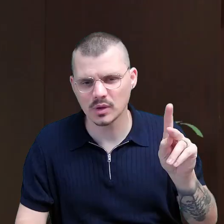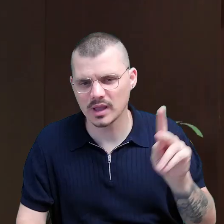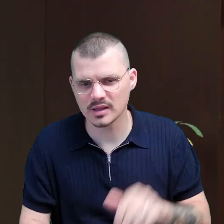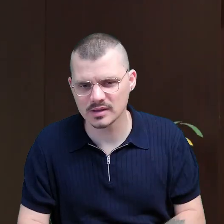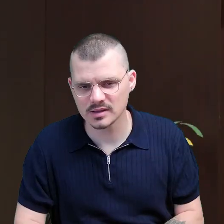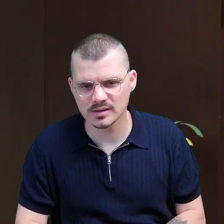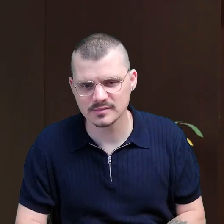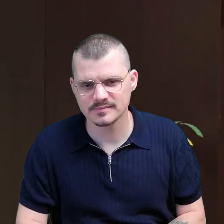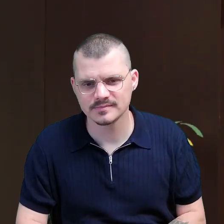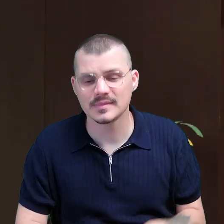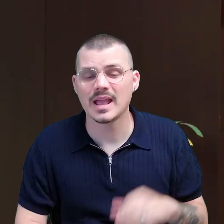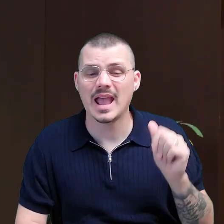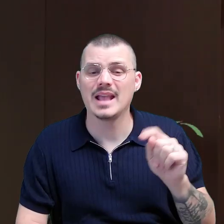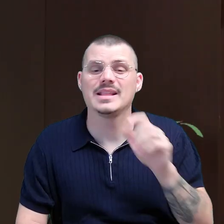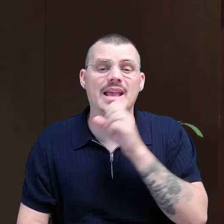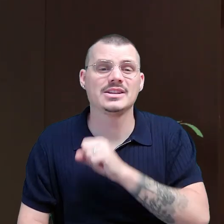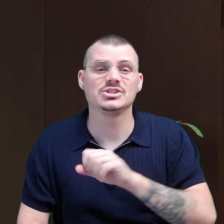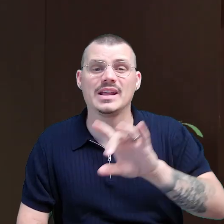okay.